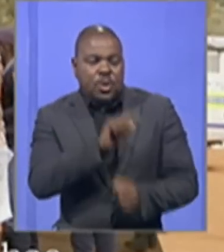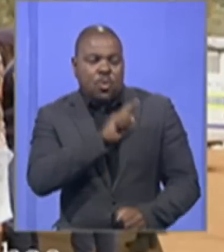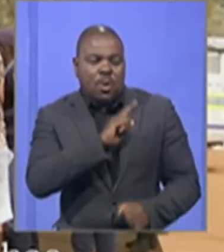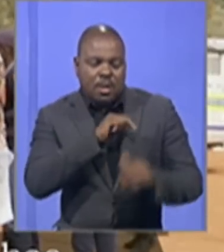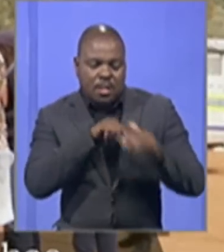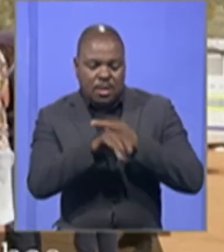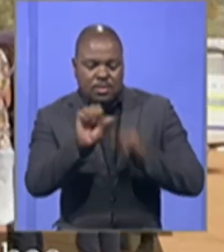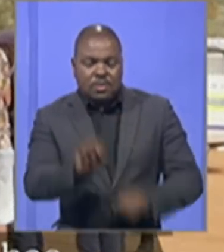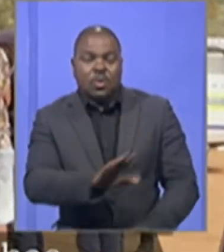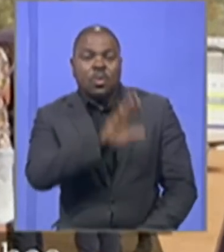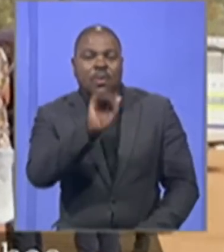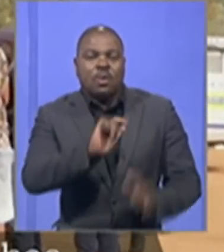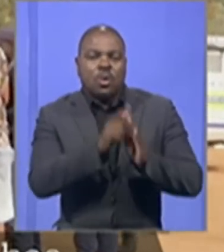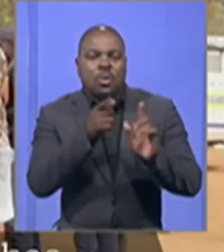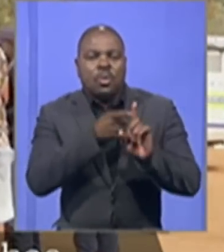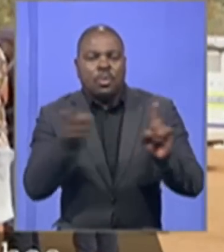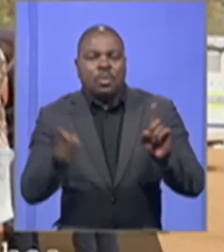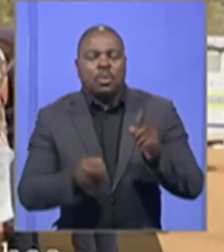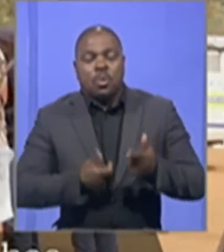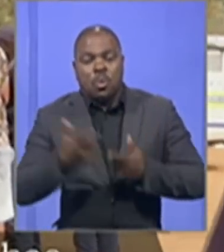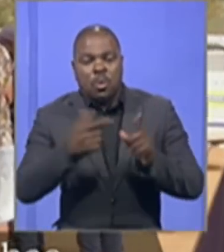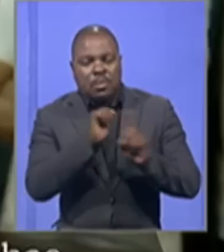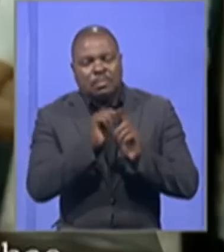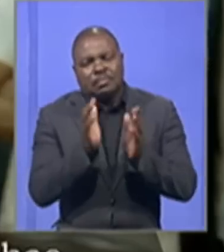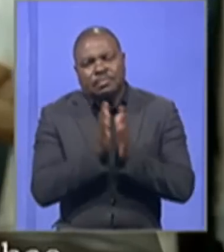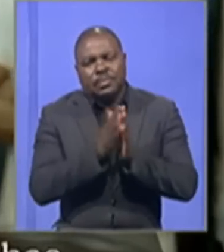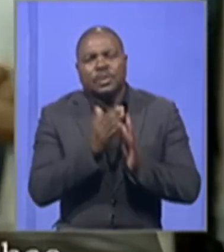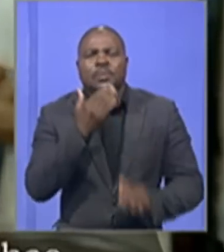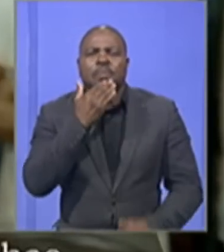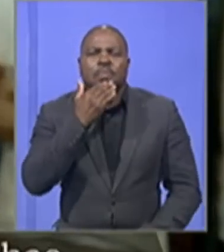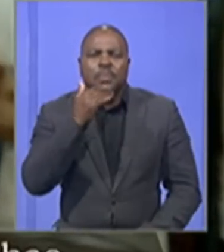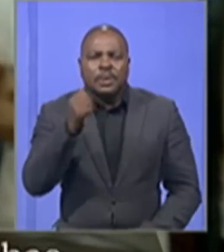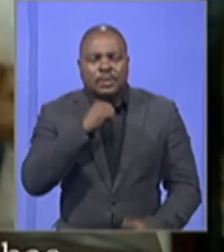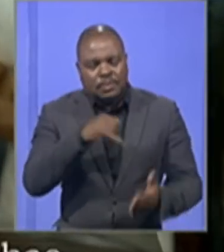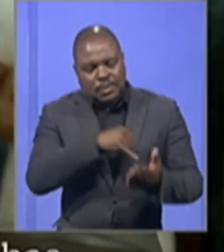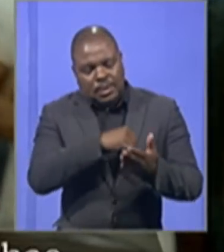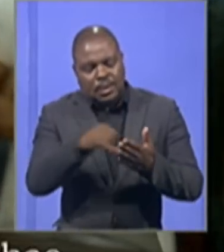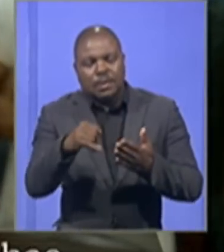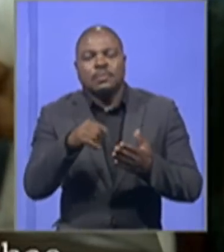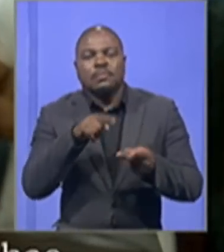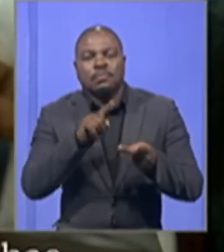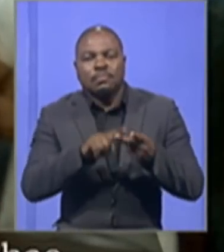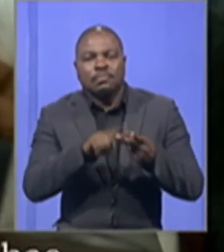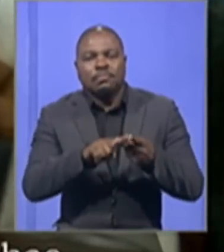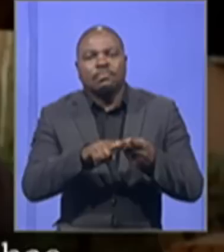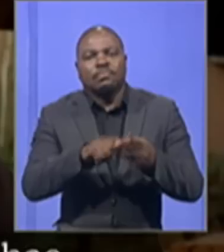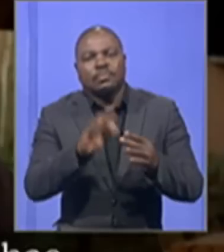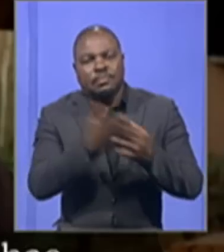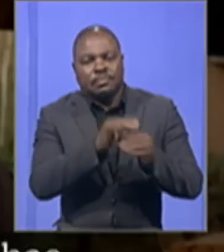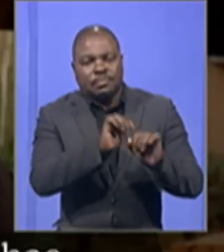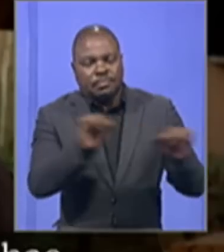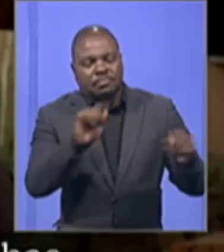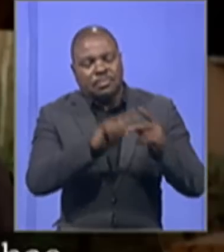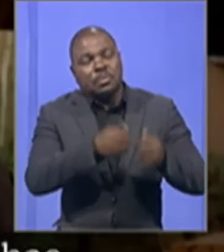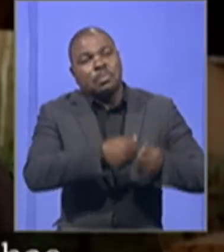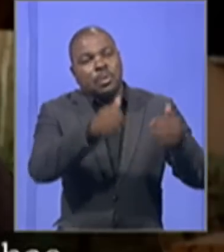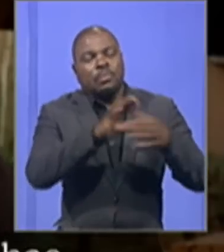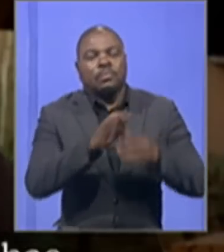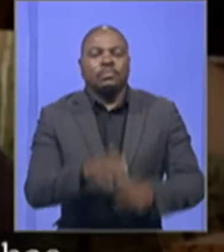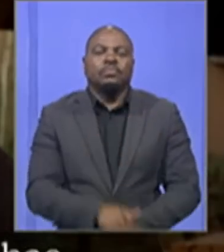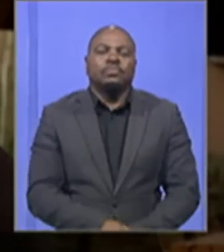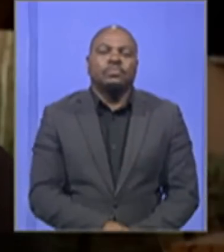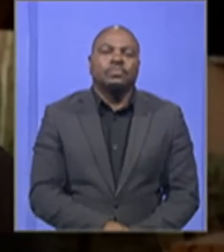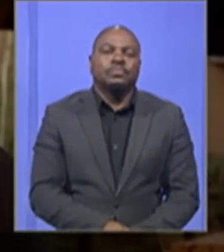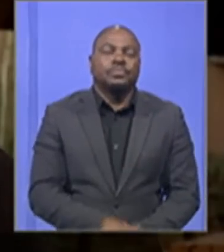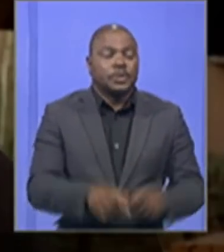bofalli mo leqwetha la bona le la kopa hore diqoso tsa bona di mpe di qhalwe mme ba kgutlisetswe hae. We spoke to them there and they're